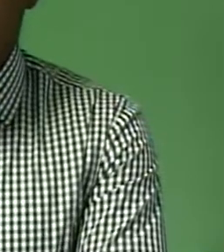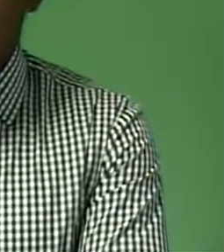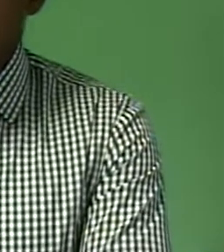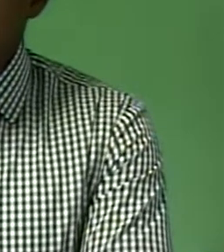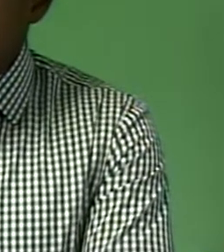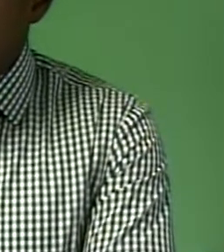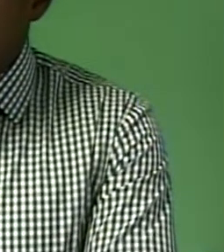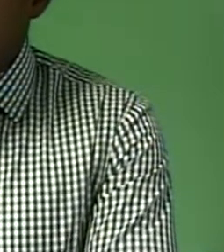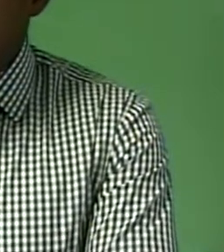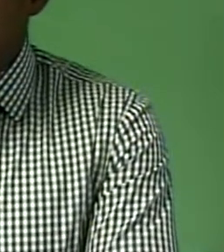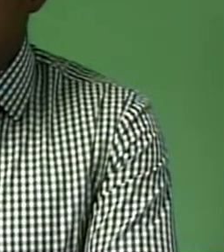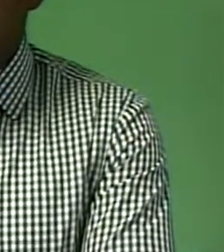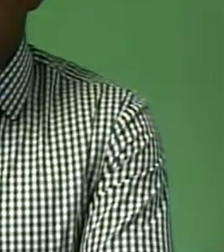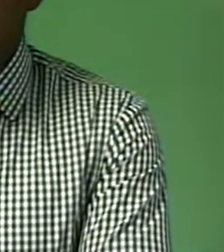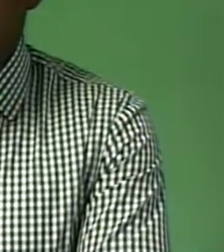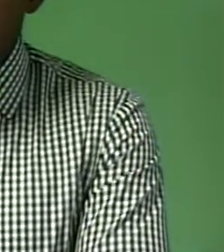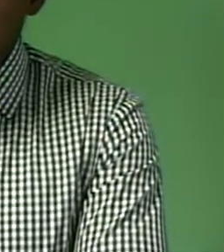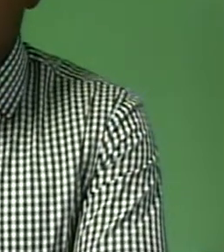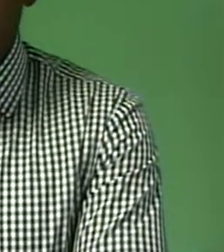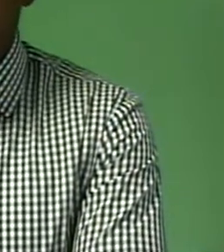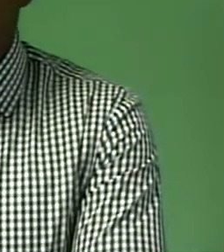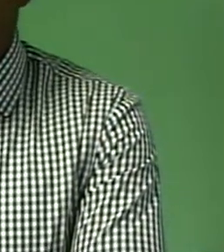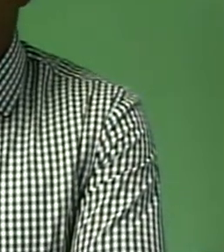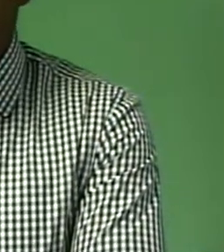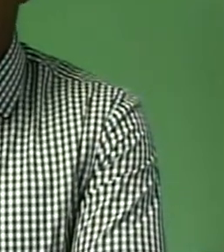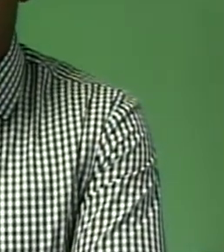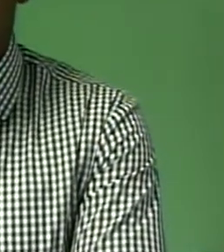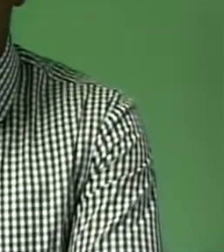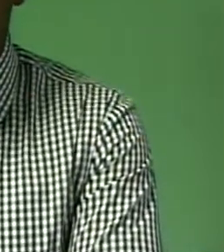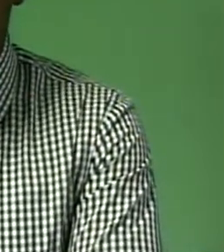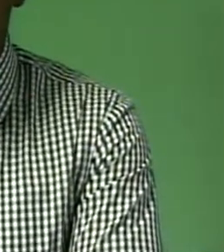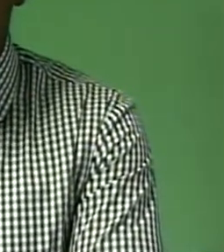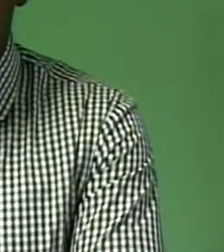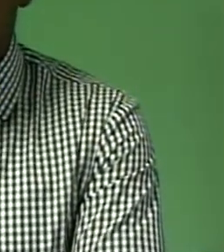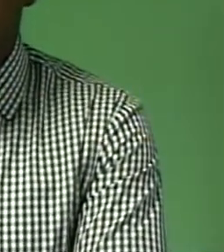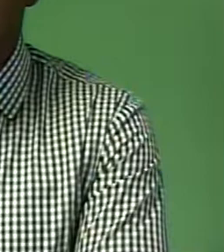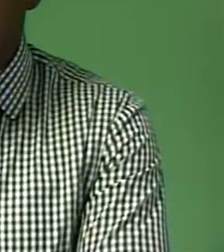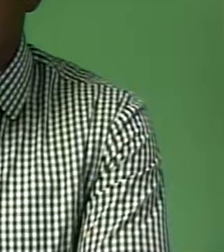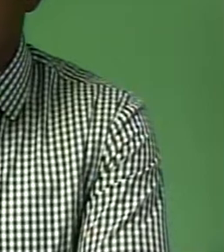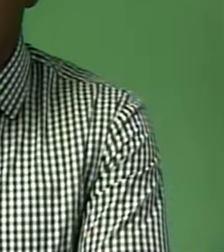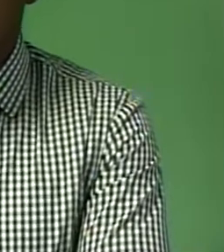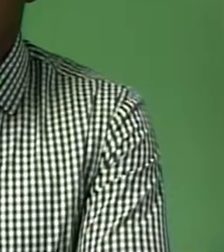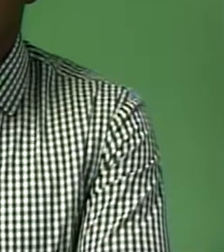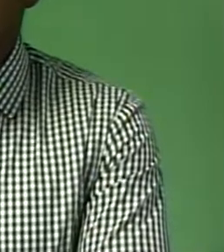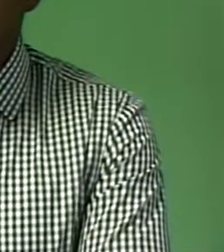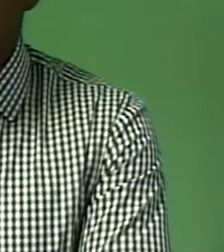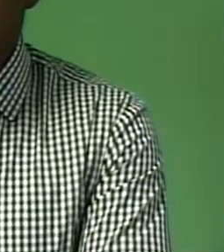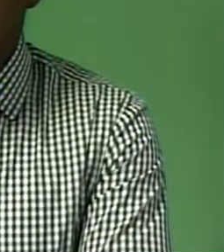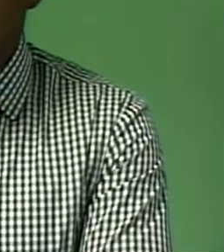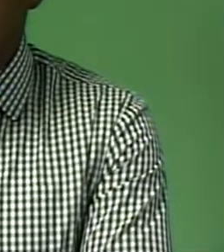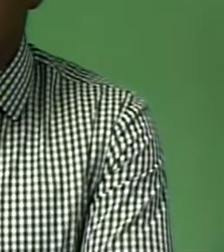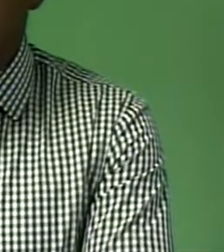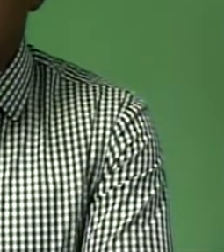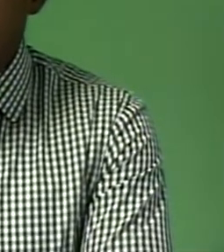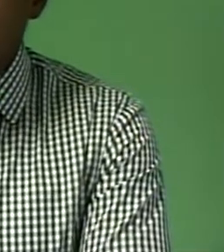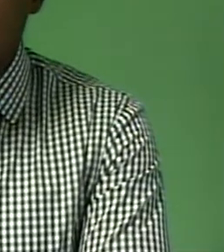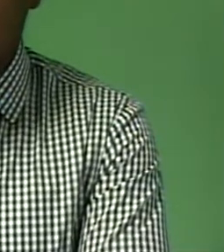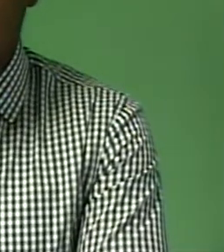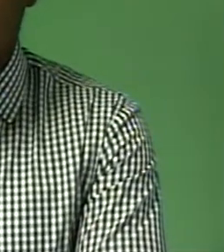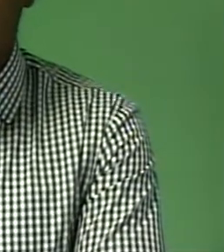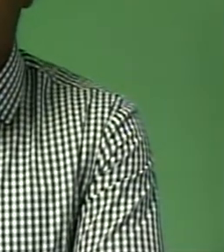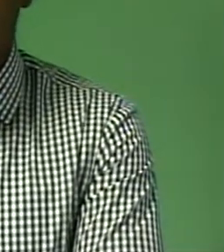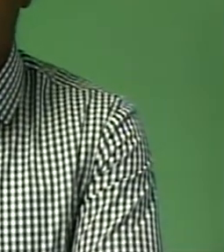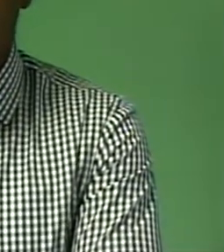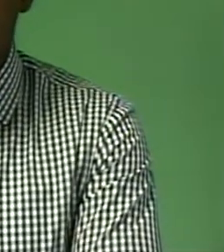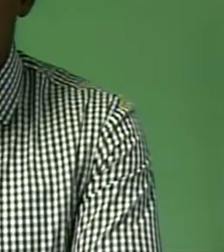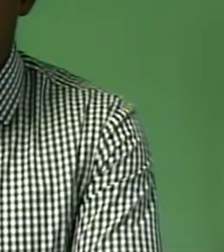to determine whether or not we could afford a salary increase. And he has indeed said to me, yes, we can afford a salary increase, and that is the